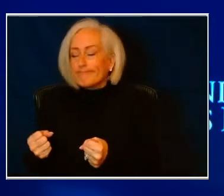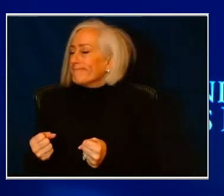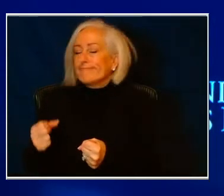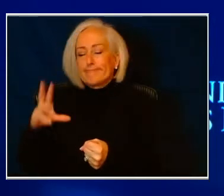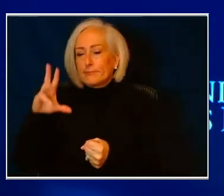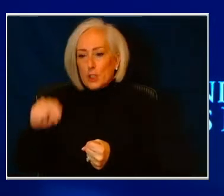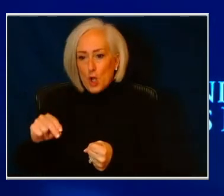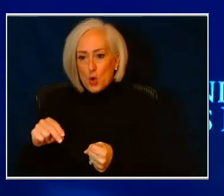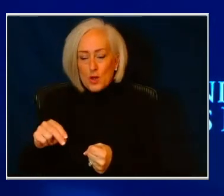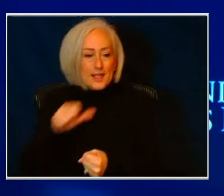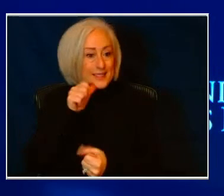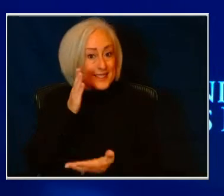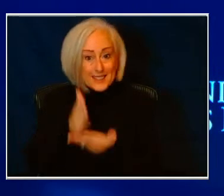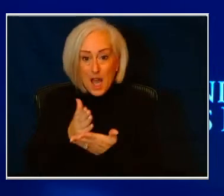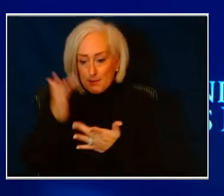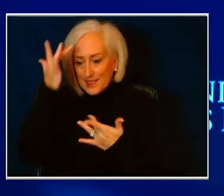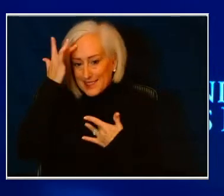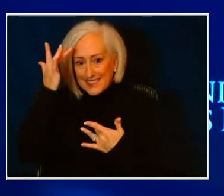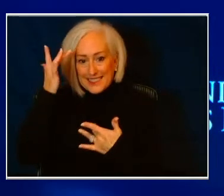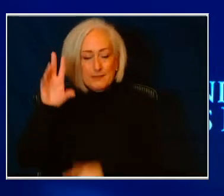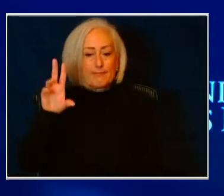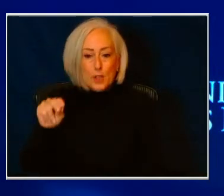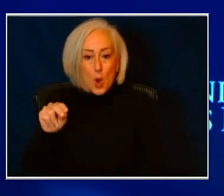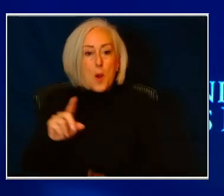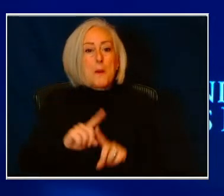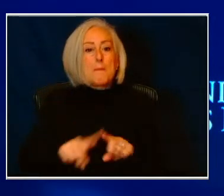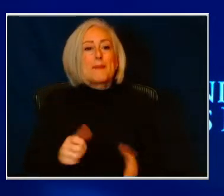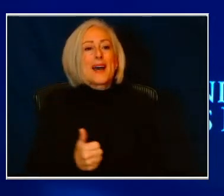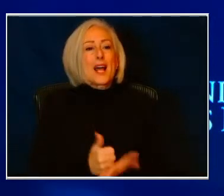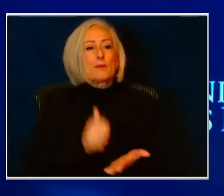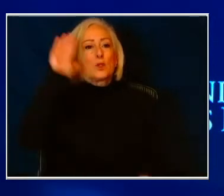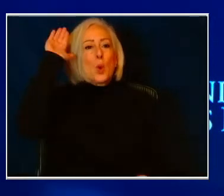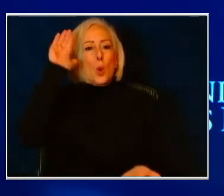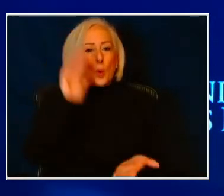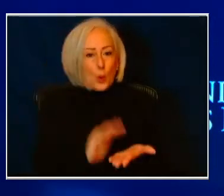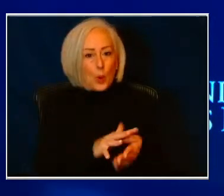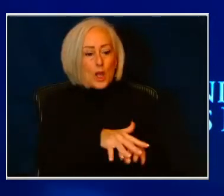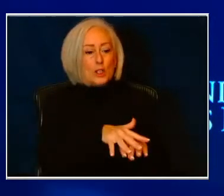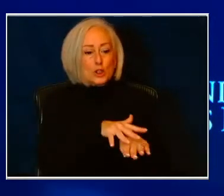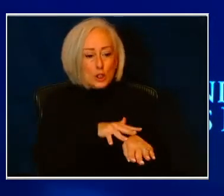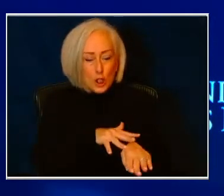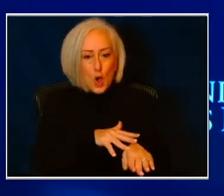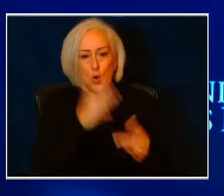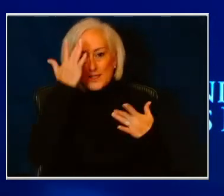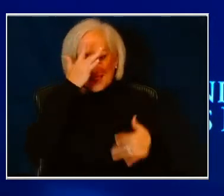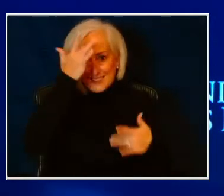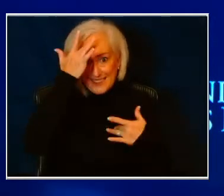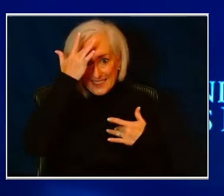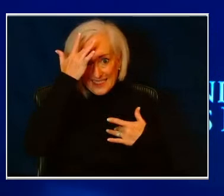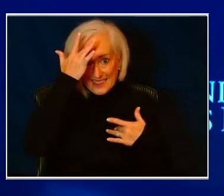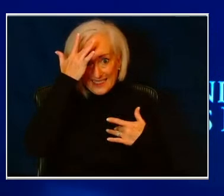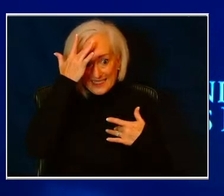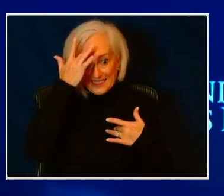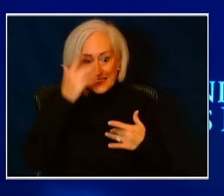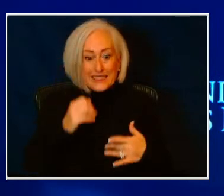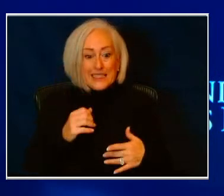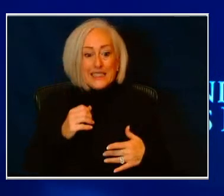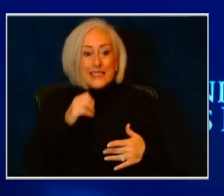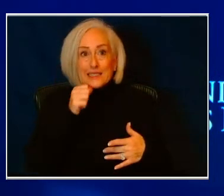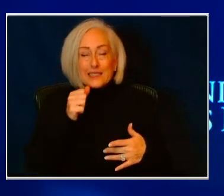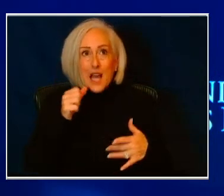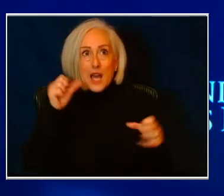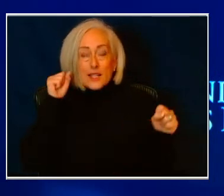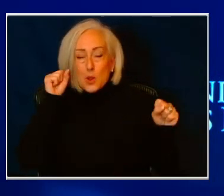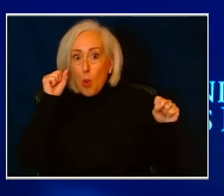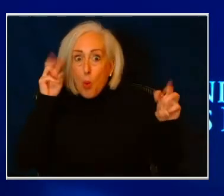pretty convincingly slow the disease in what we think is a meaningful way. It's not as dramatic as we want, but